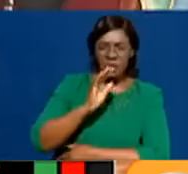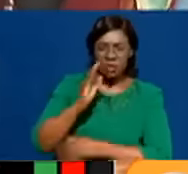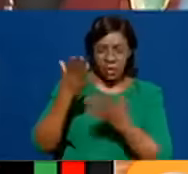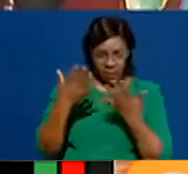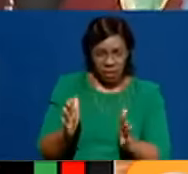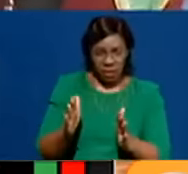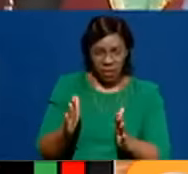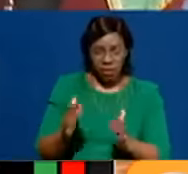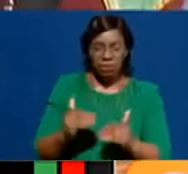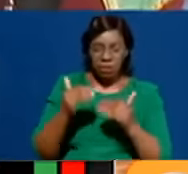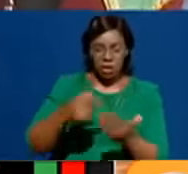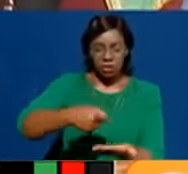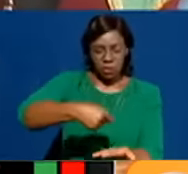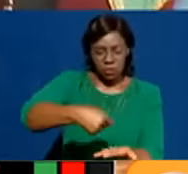much.